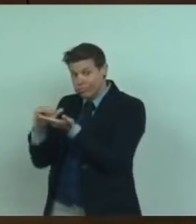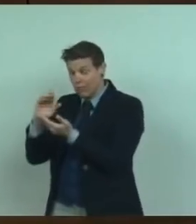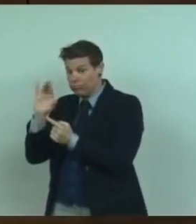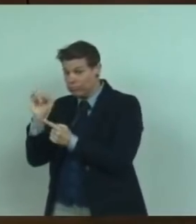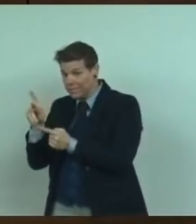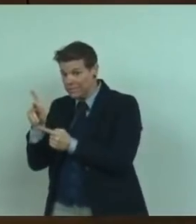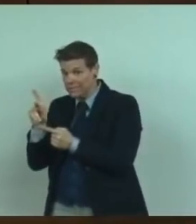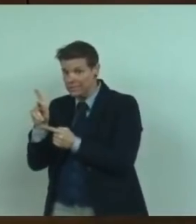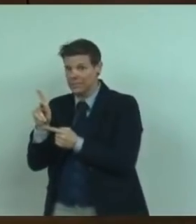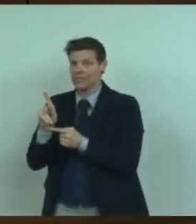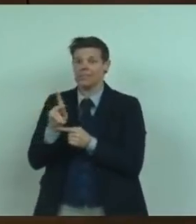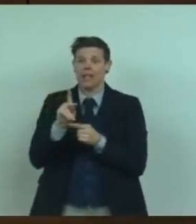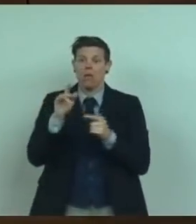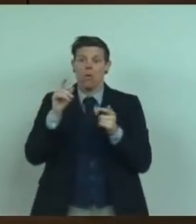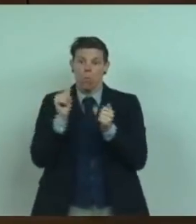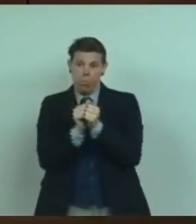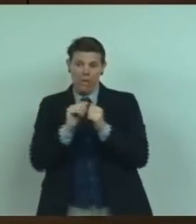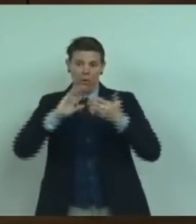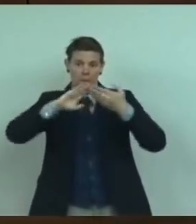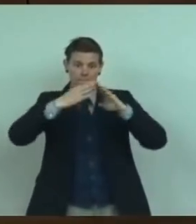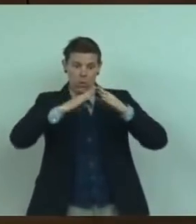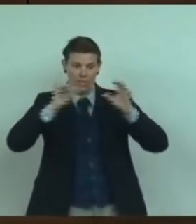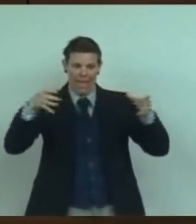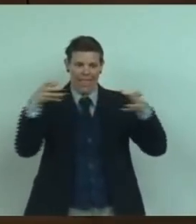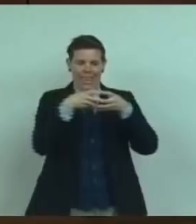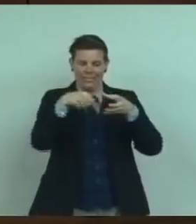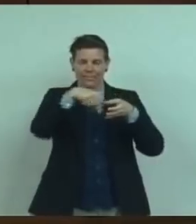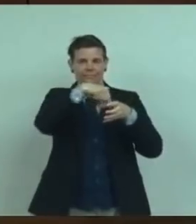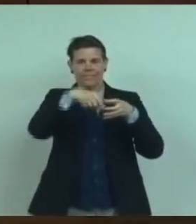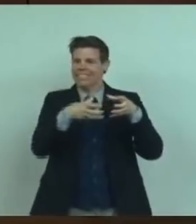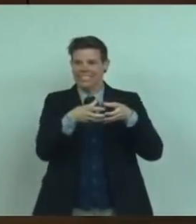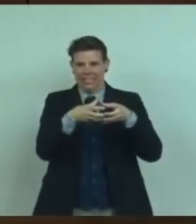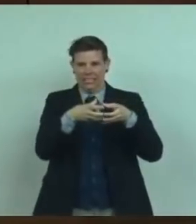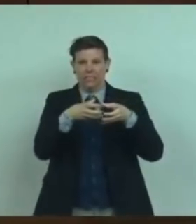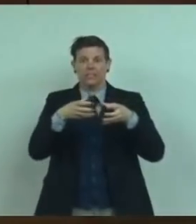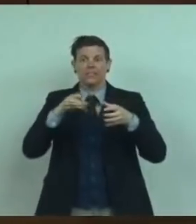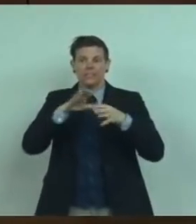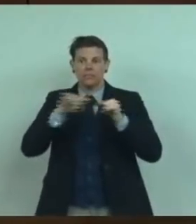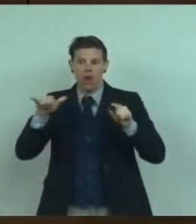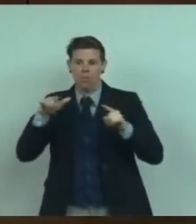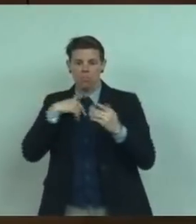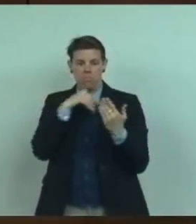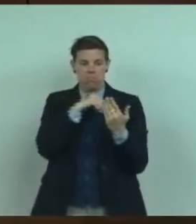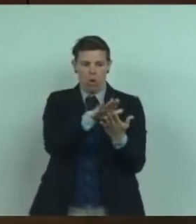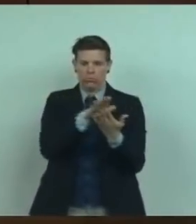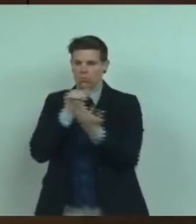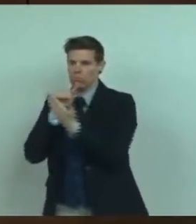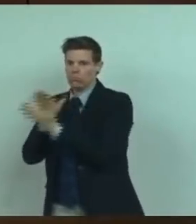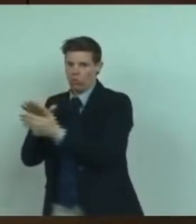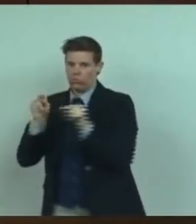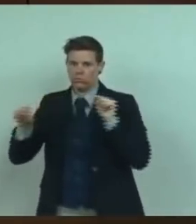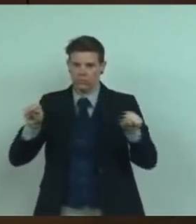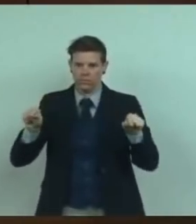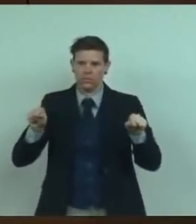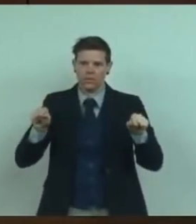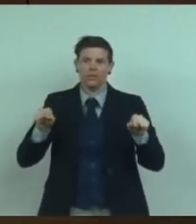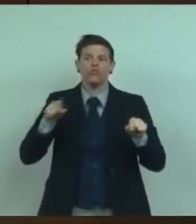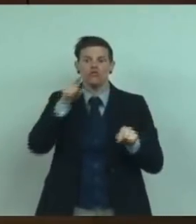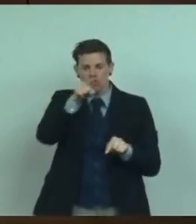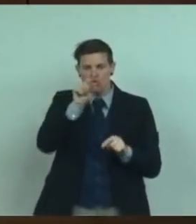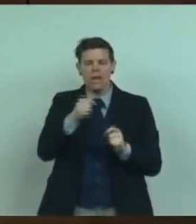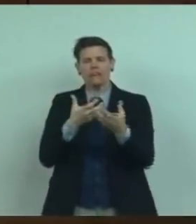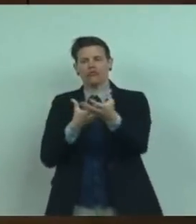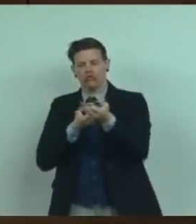and you should expect us to continue to do that review and that work. And we do think that those are